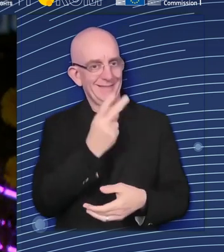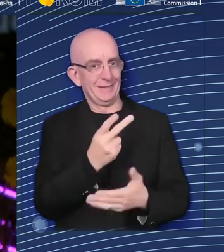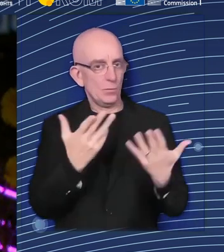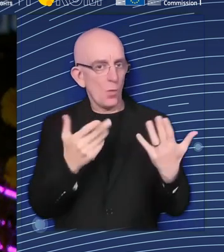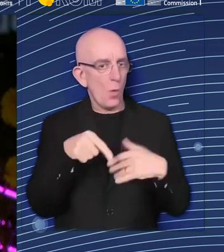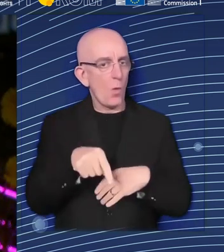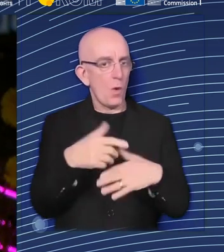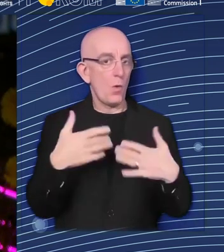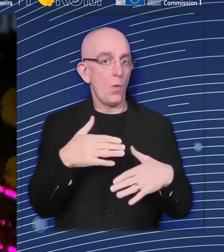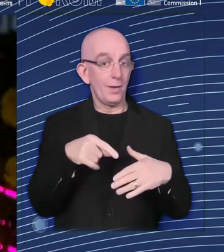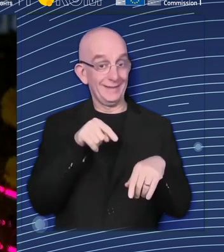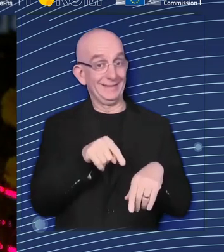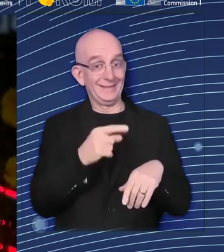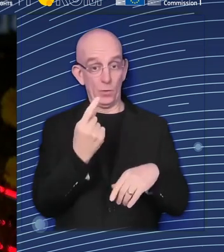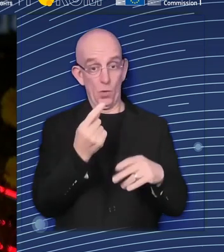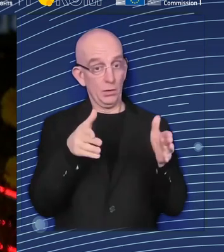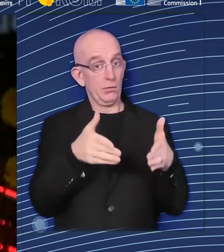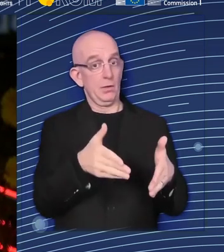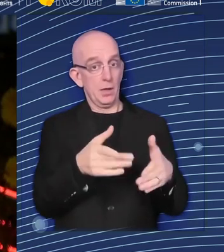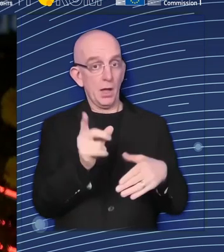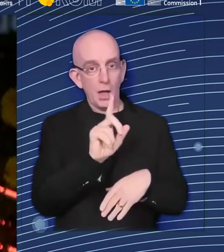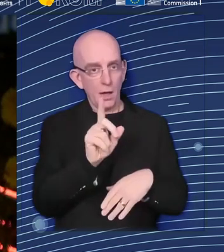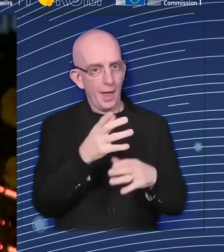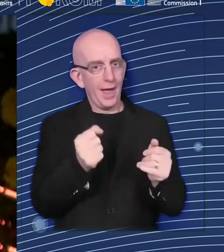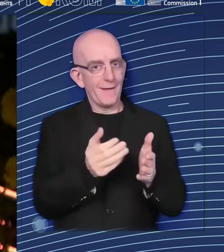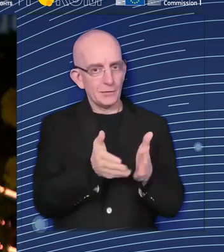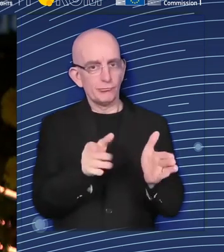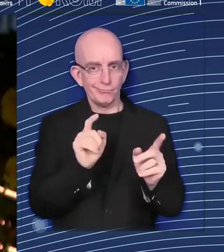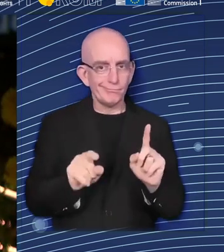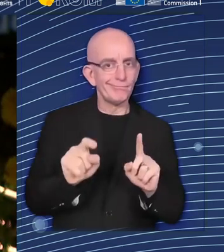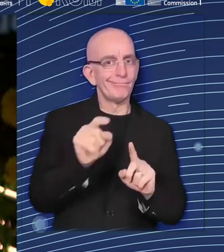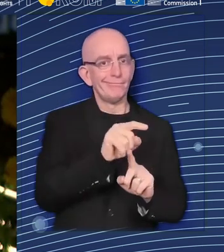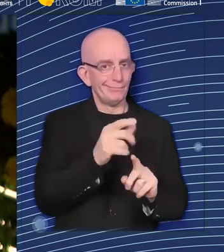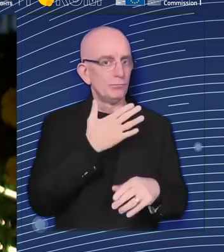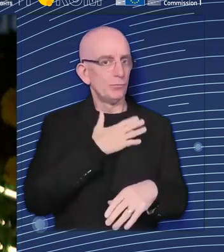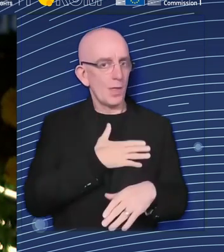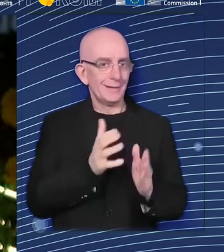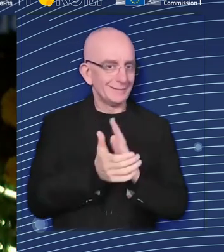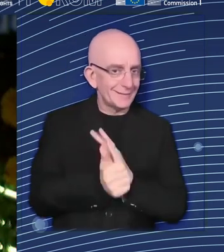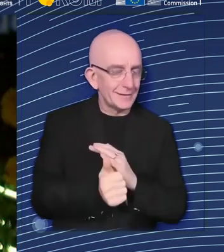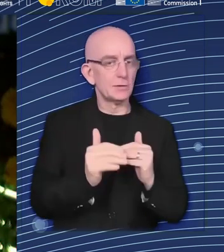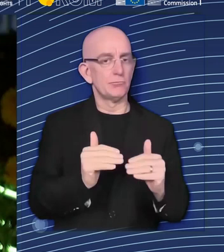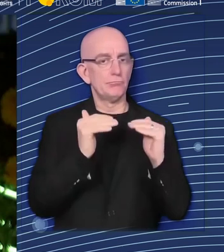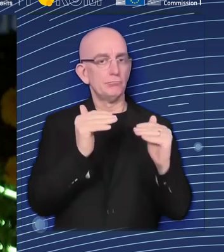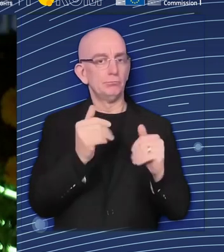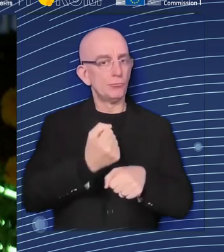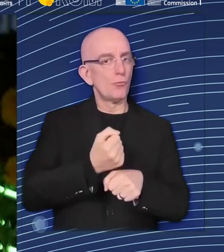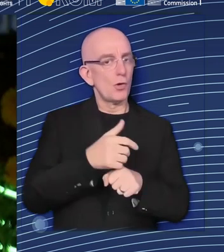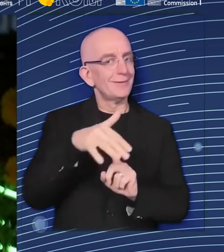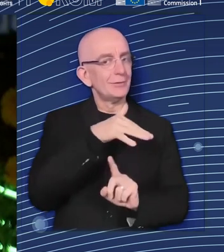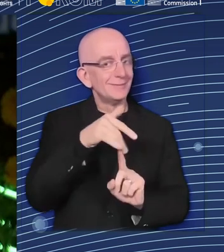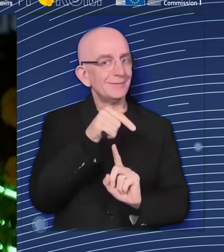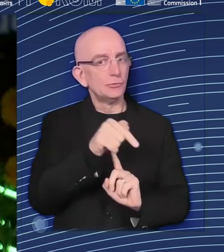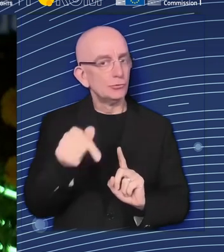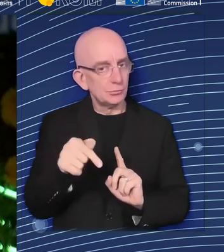on. The session on social economy and social innovation conveyed a clear message. Use artificial